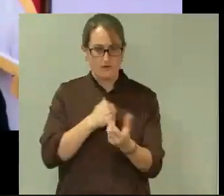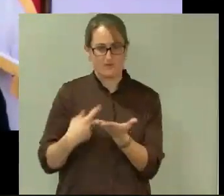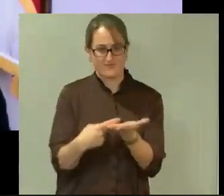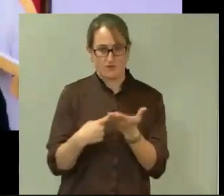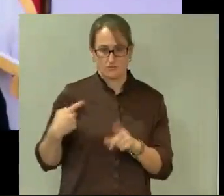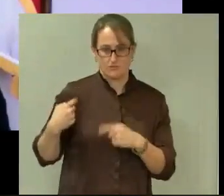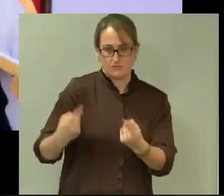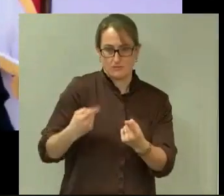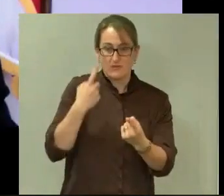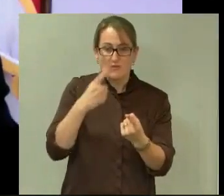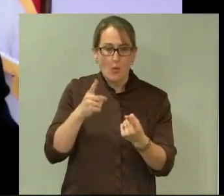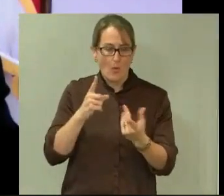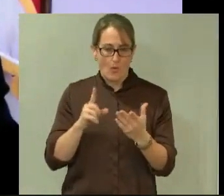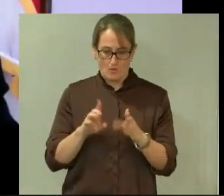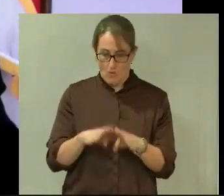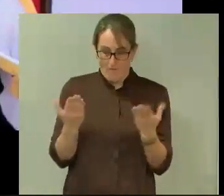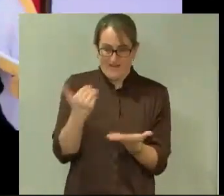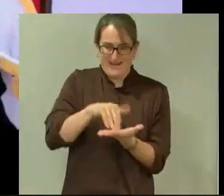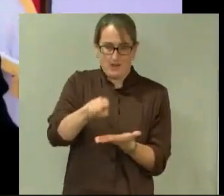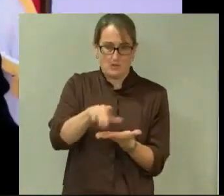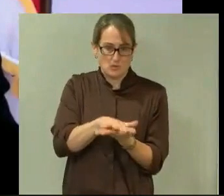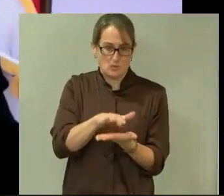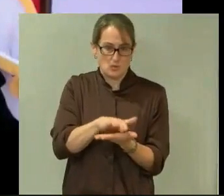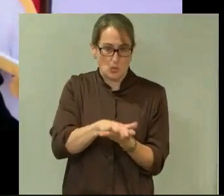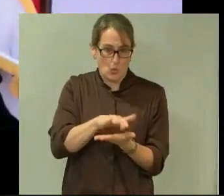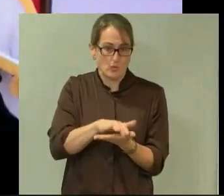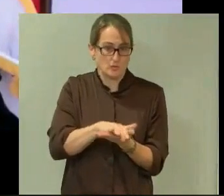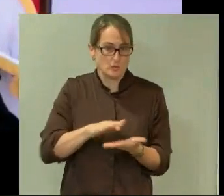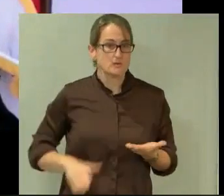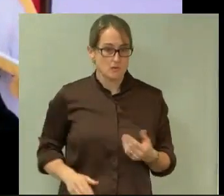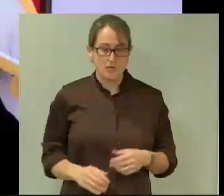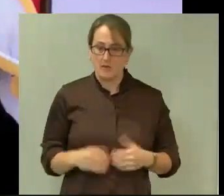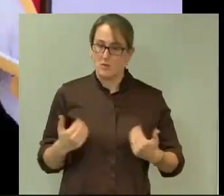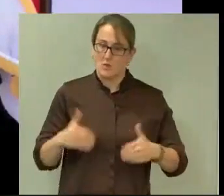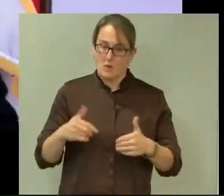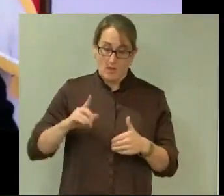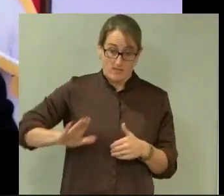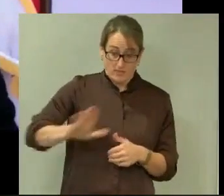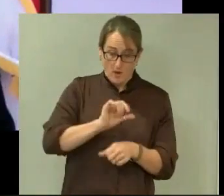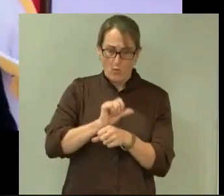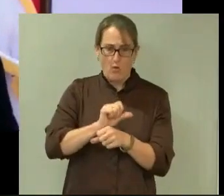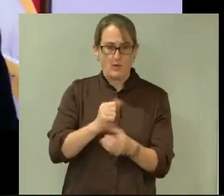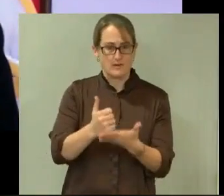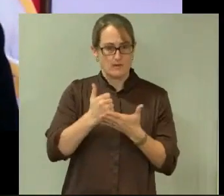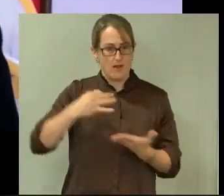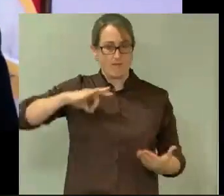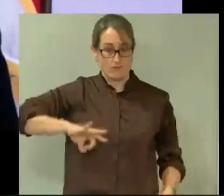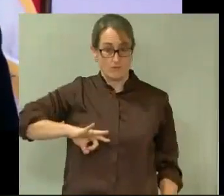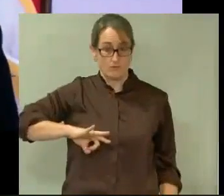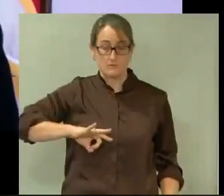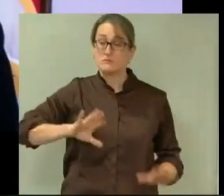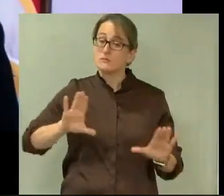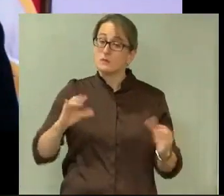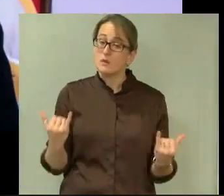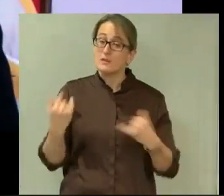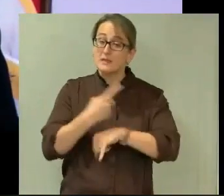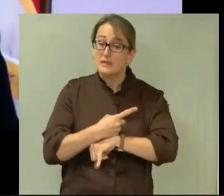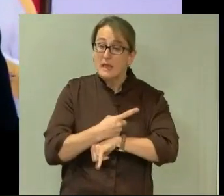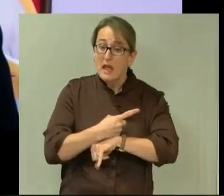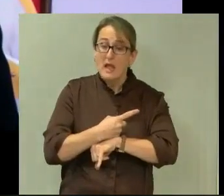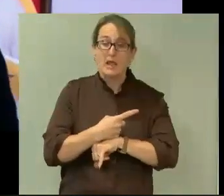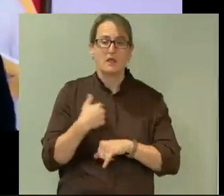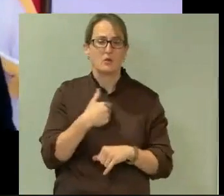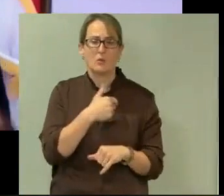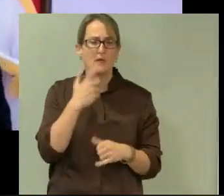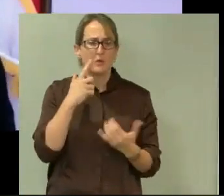together, and that is happening in ways that are so helpful. Again, today was a chance for us to do a little bit of focus group